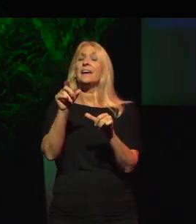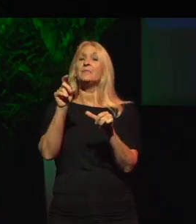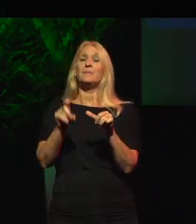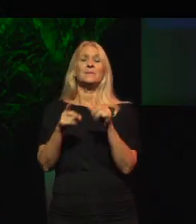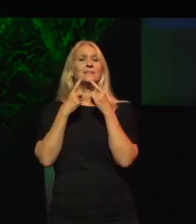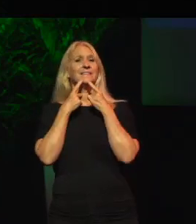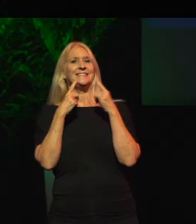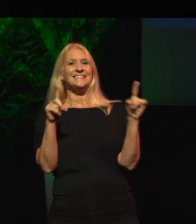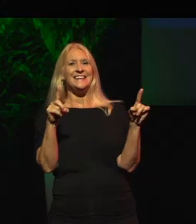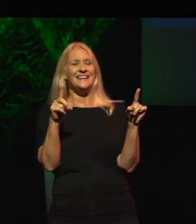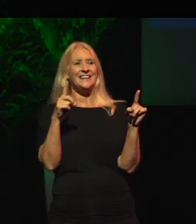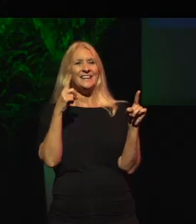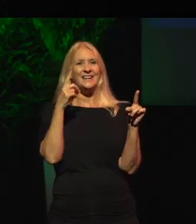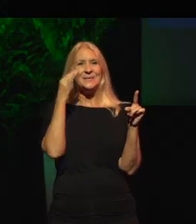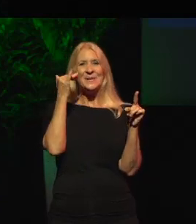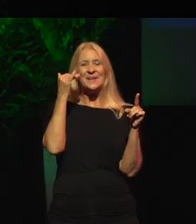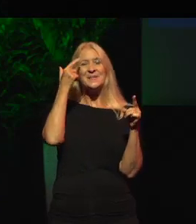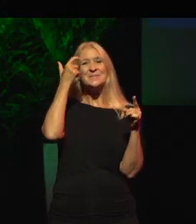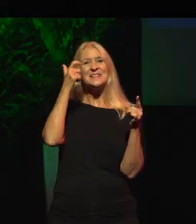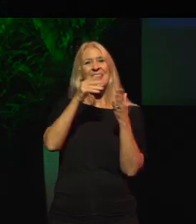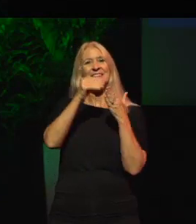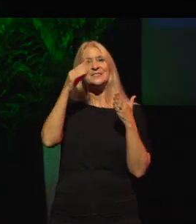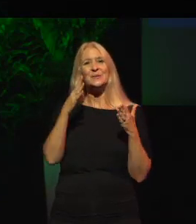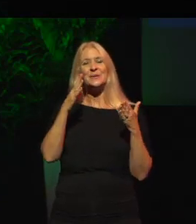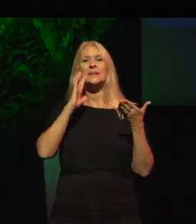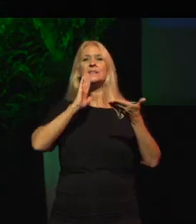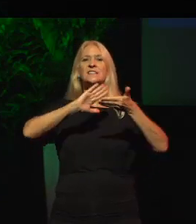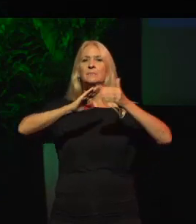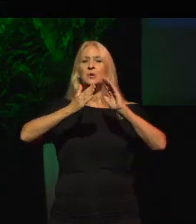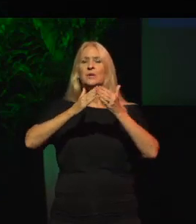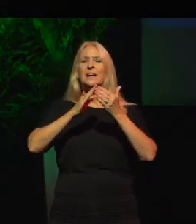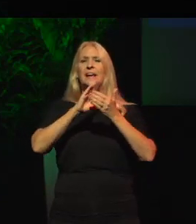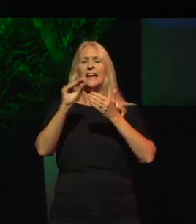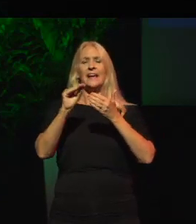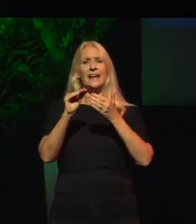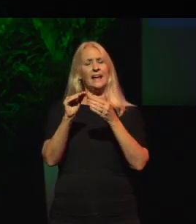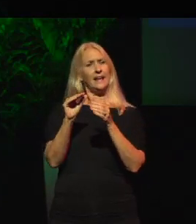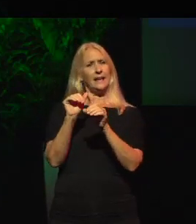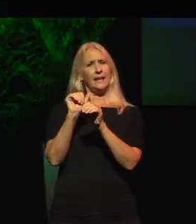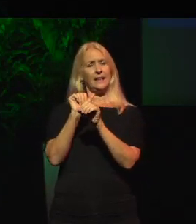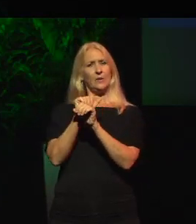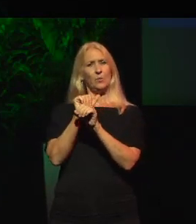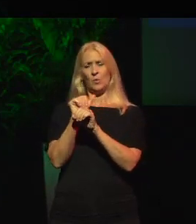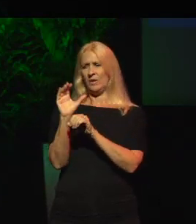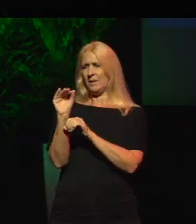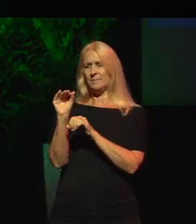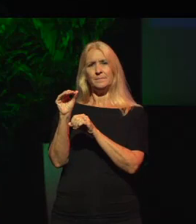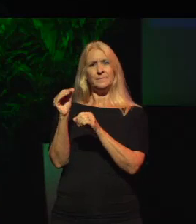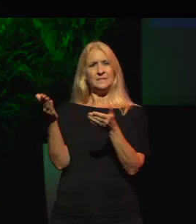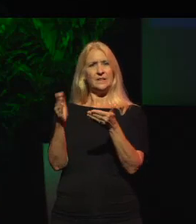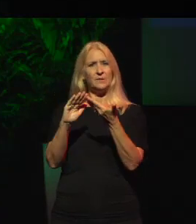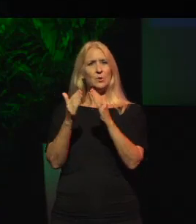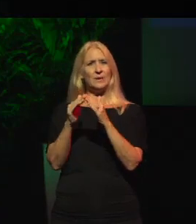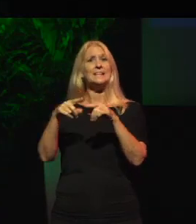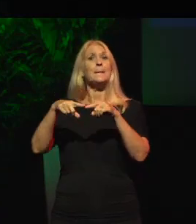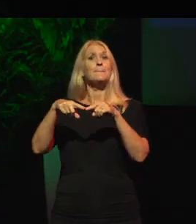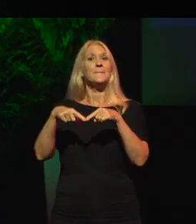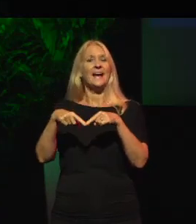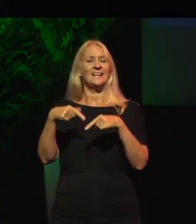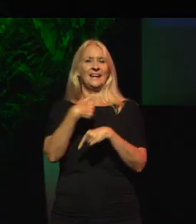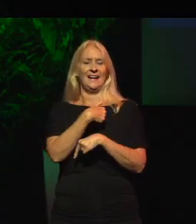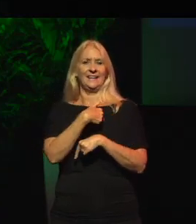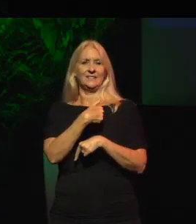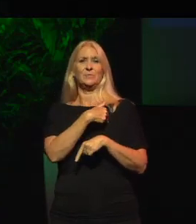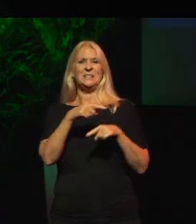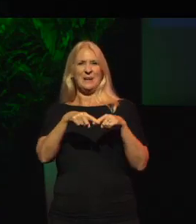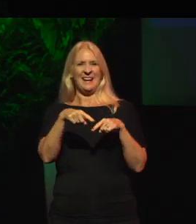because our students, our community, and the workforce depend on us, and we depend on it.